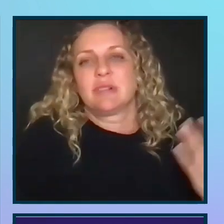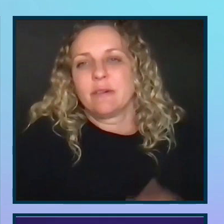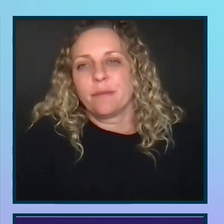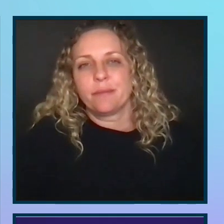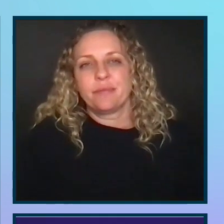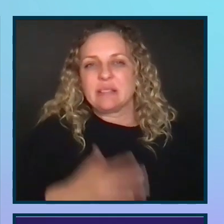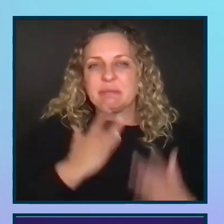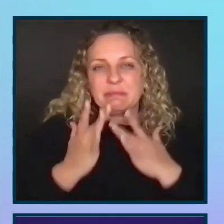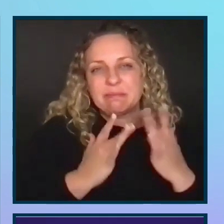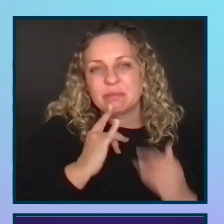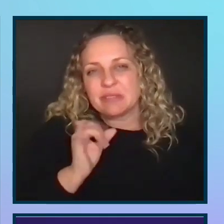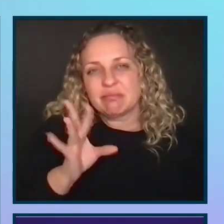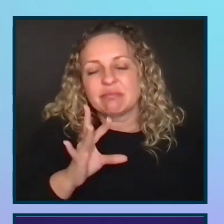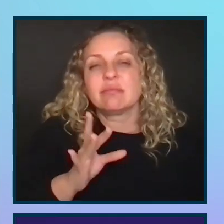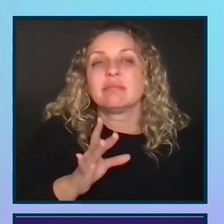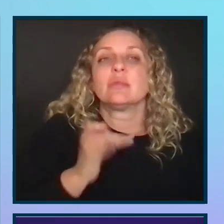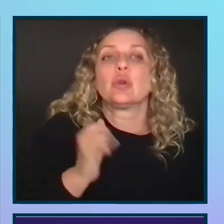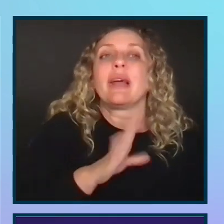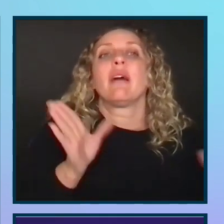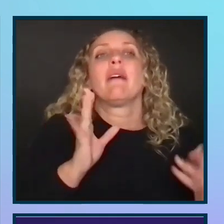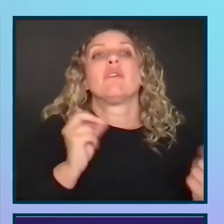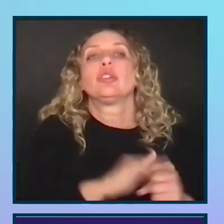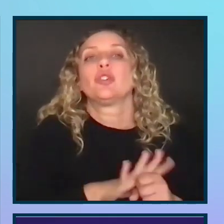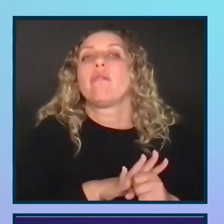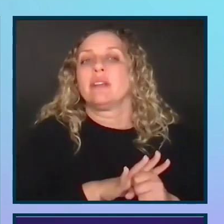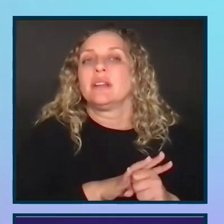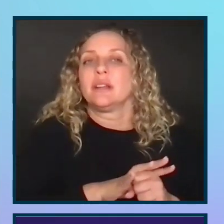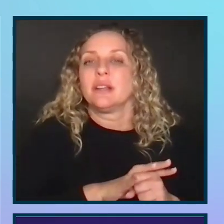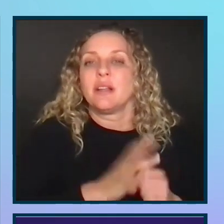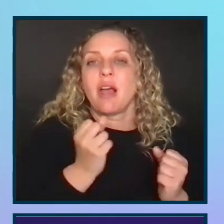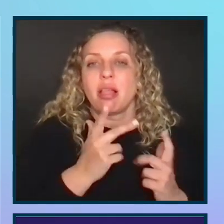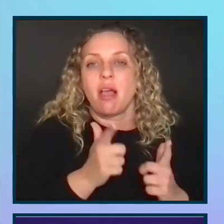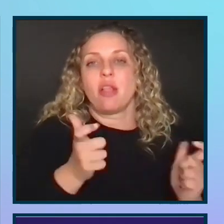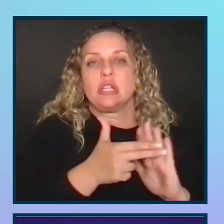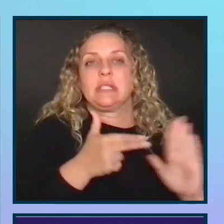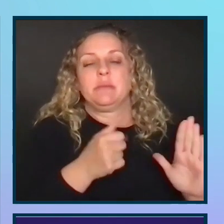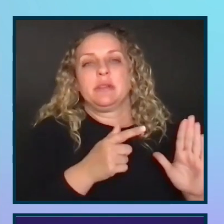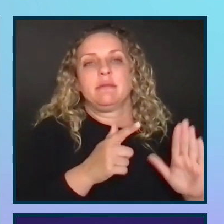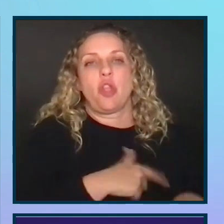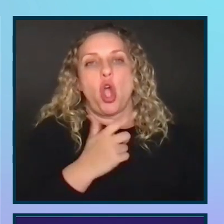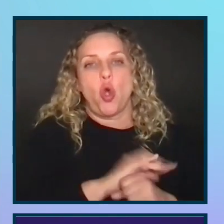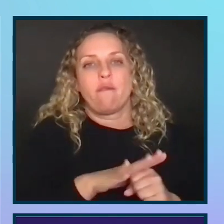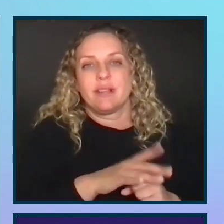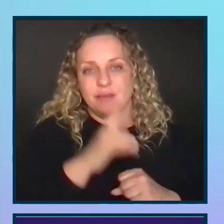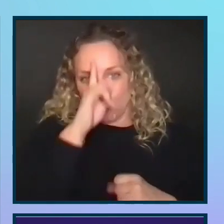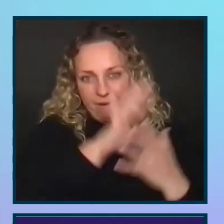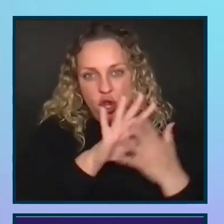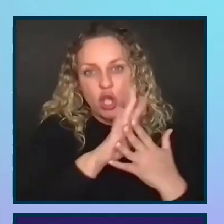what people are starting to talk about more is COVID. A large symptom of long COVID is brain fog.